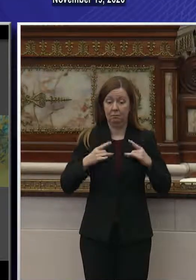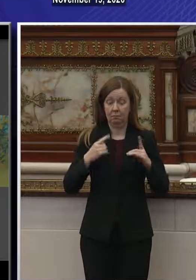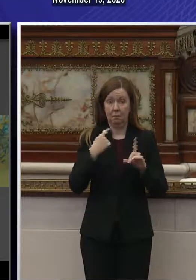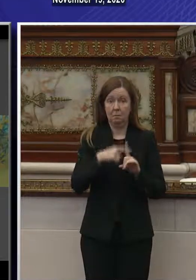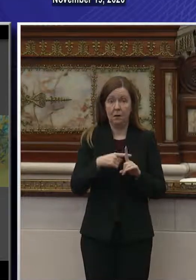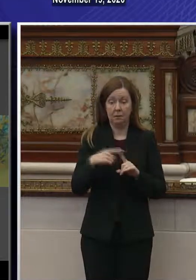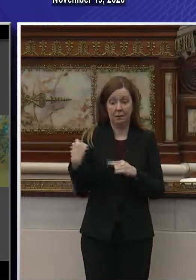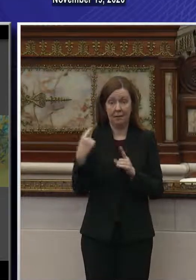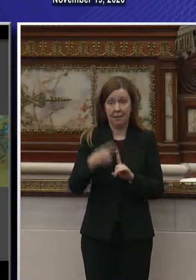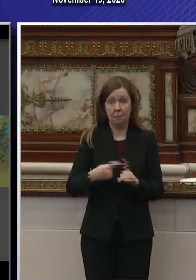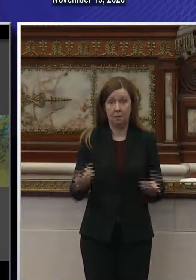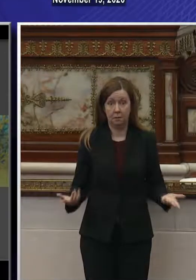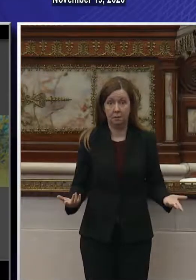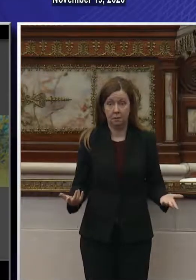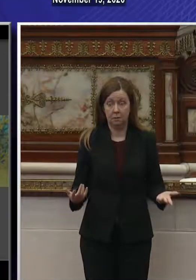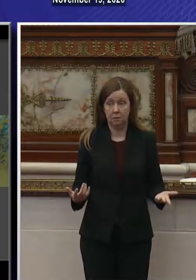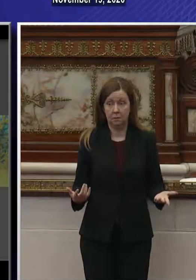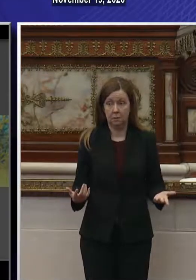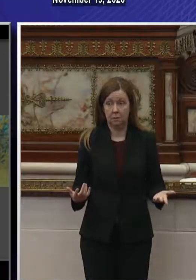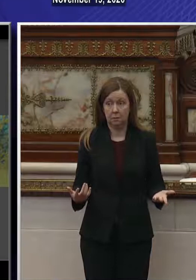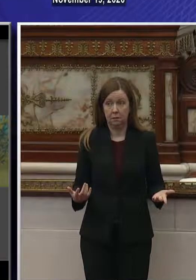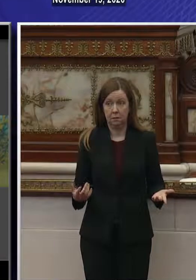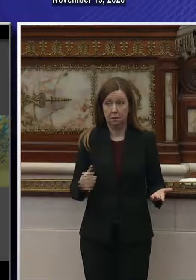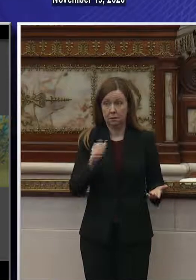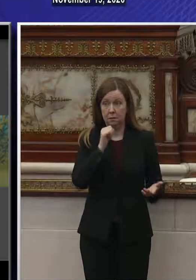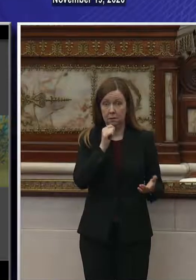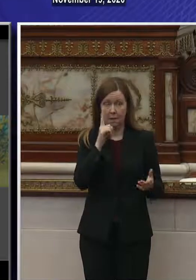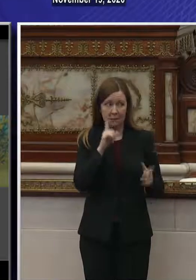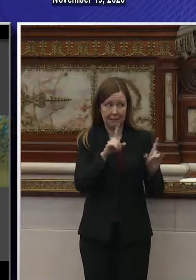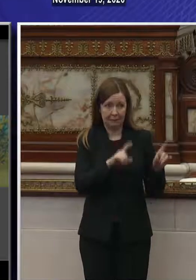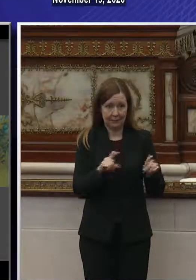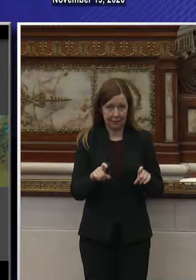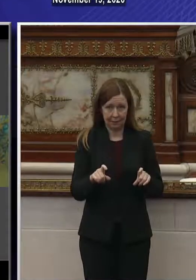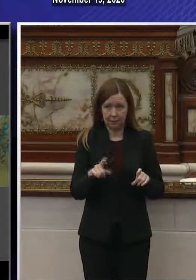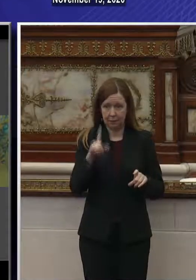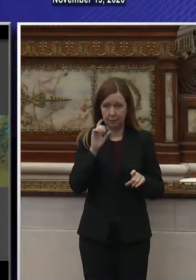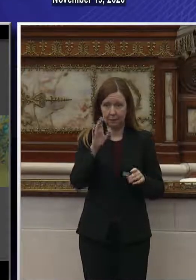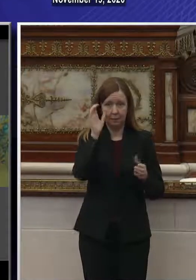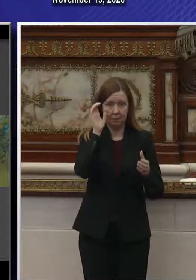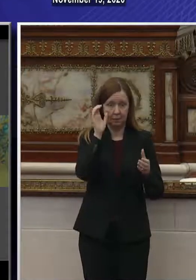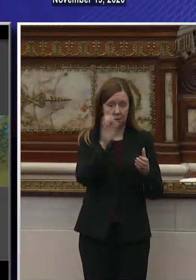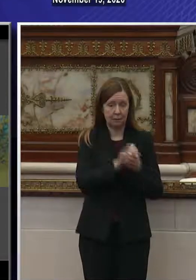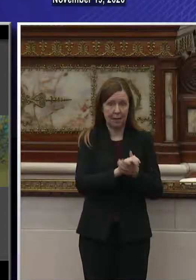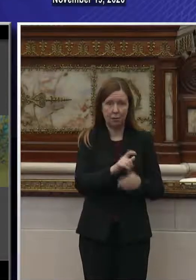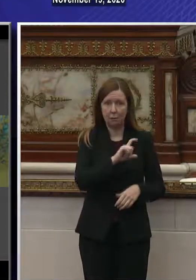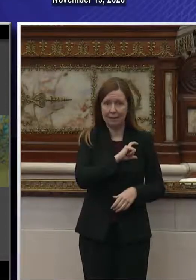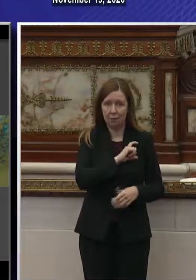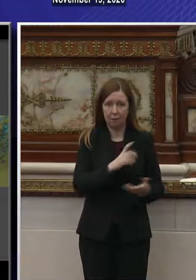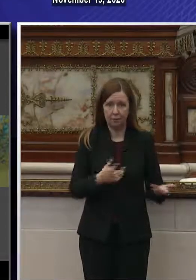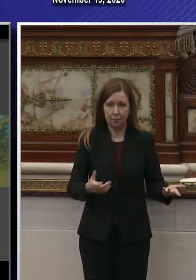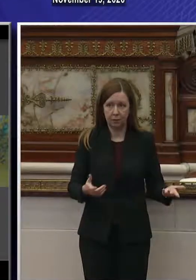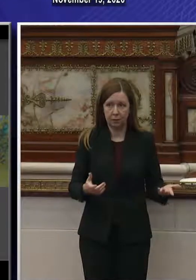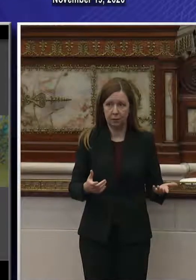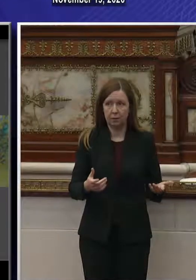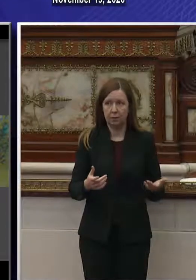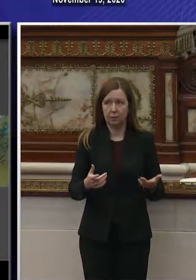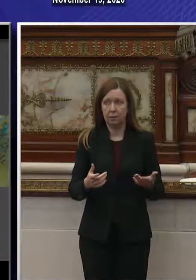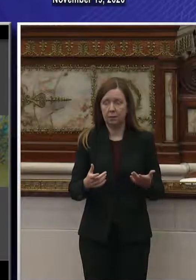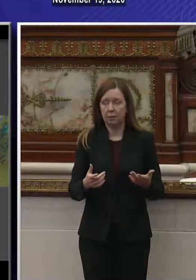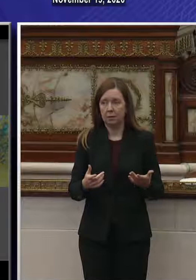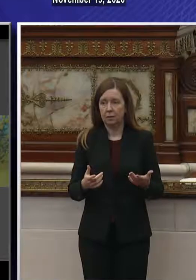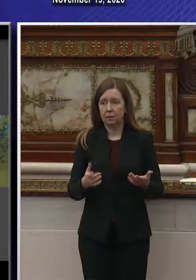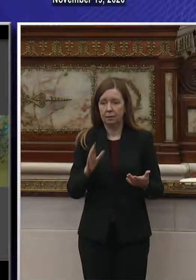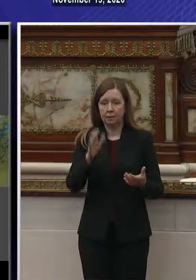the last month. And it's not from testing. It's because their spouse is a police officer. It's because